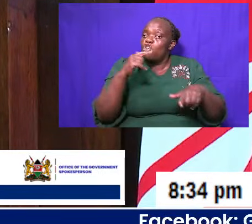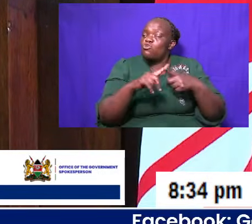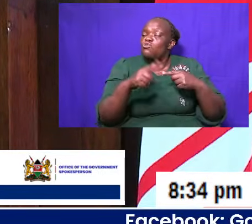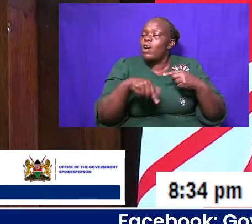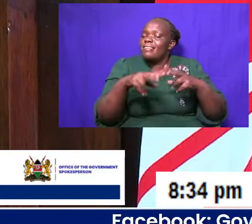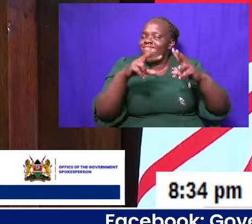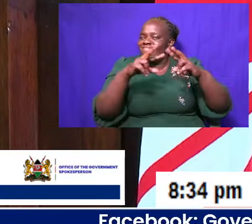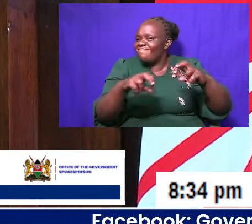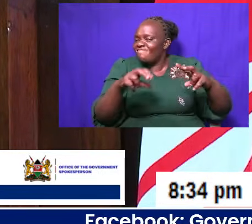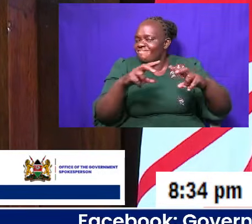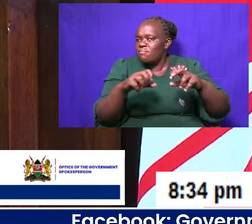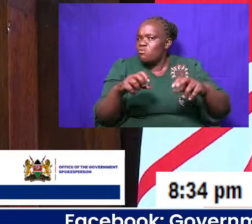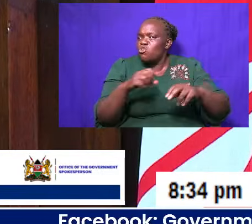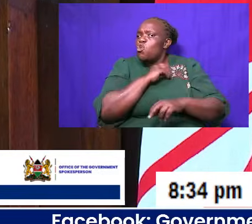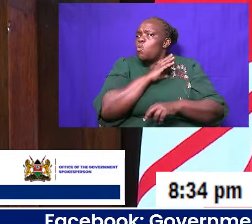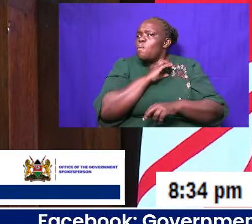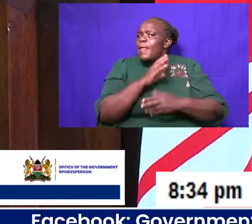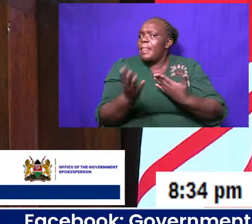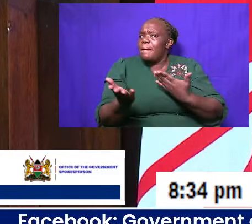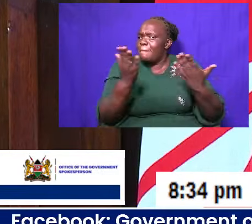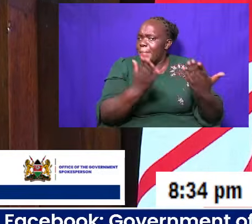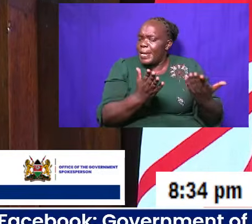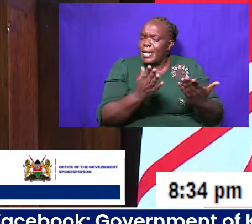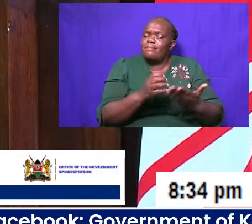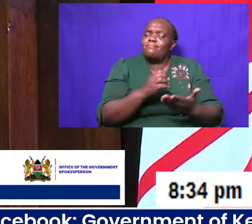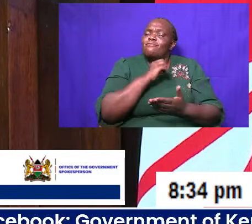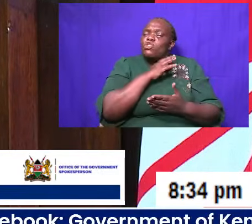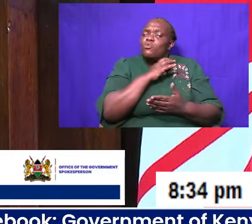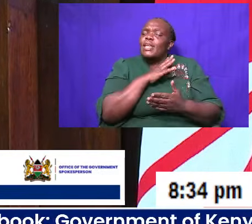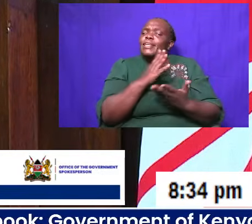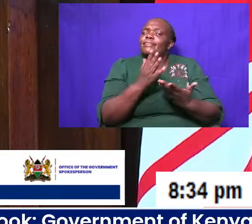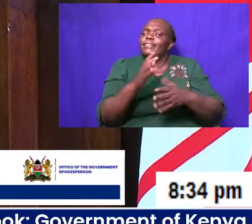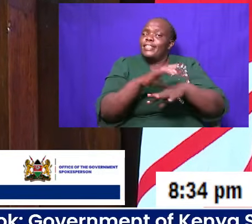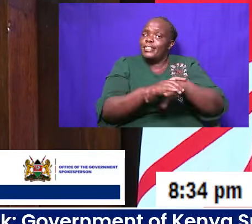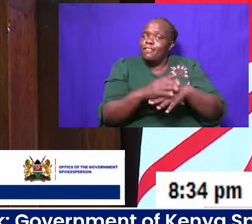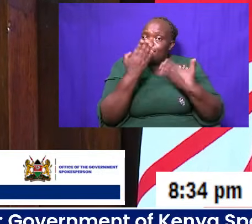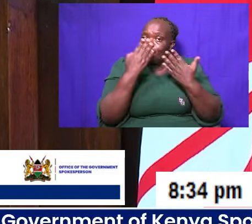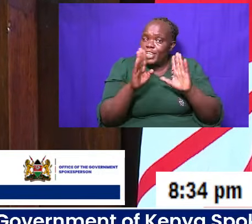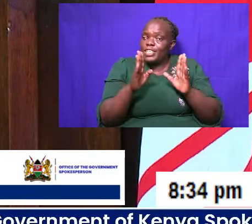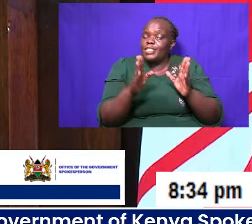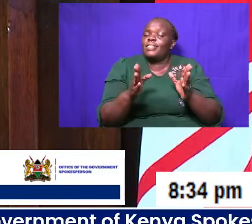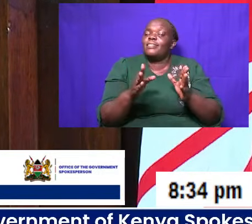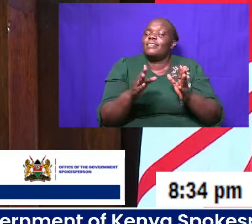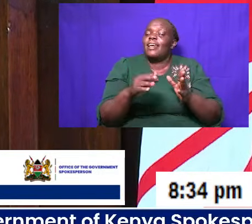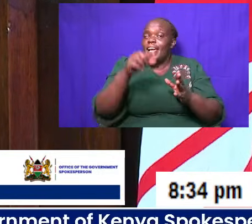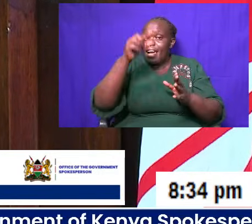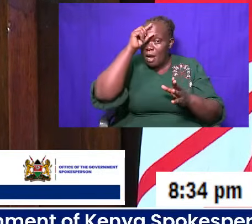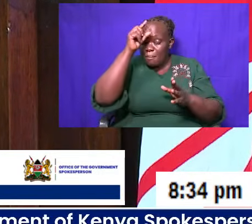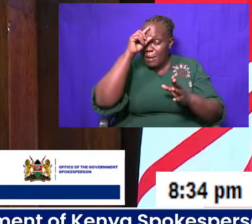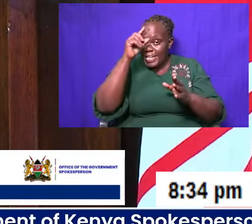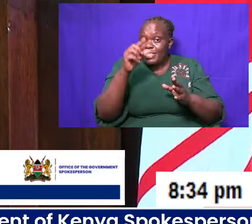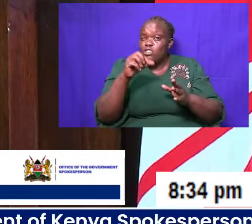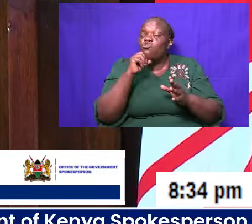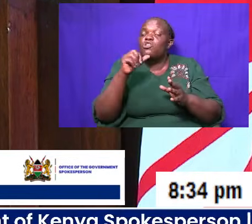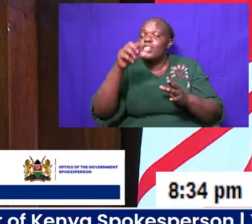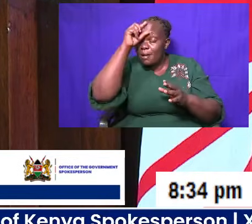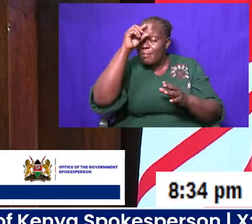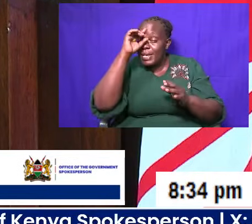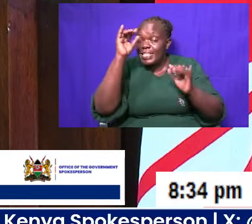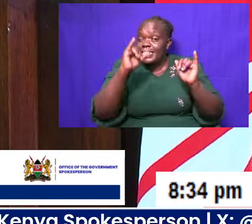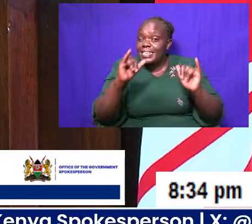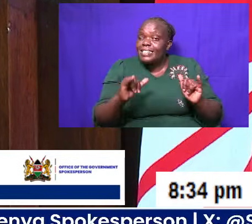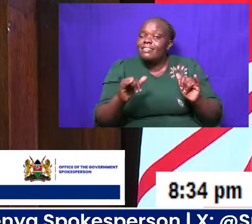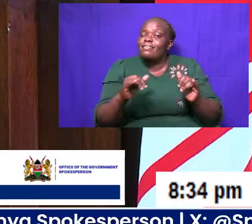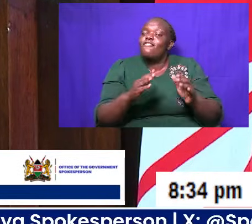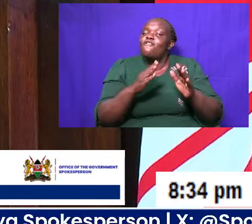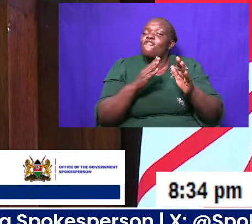investigations. We also check compliance. You know, we audit government and non-government institutions to check whether you are complying with the